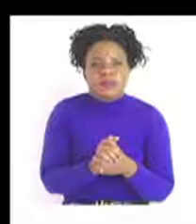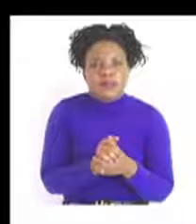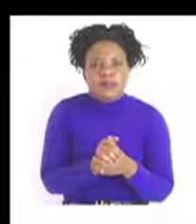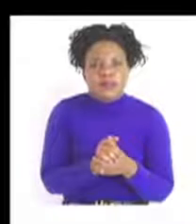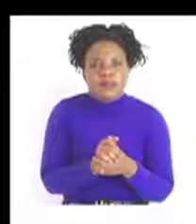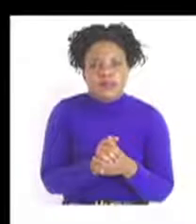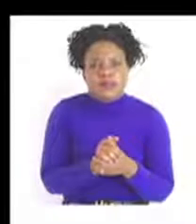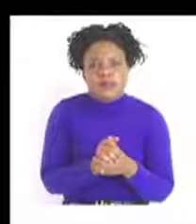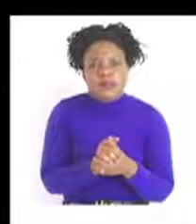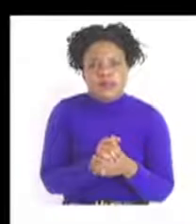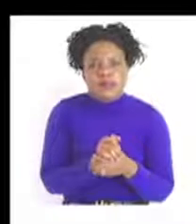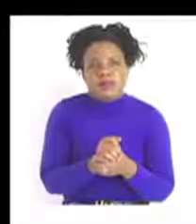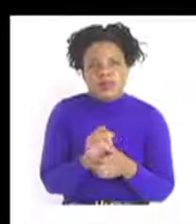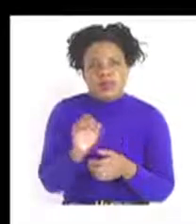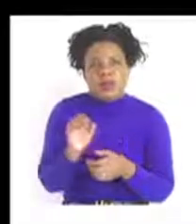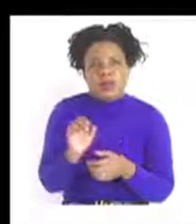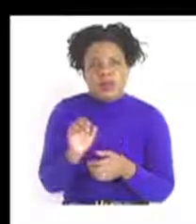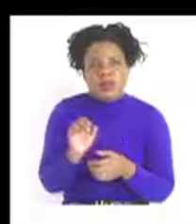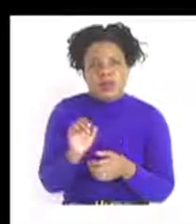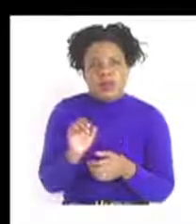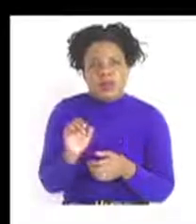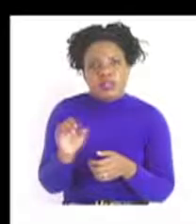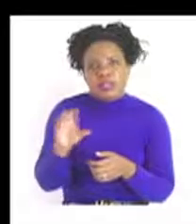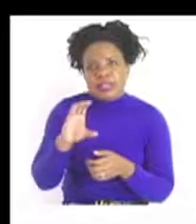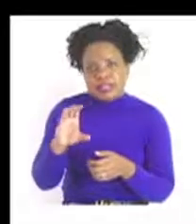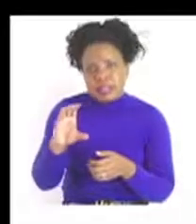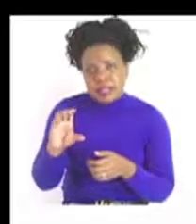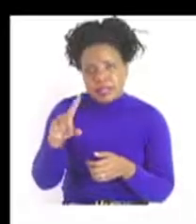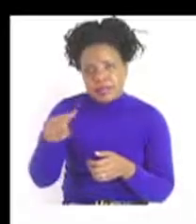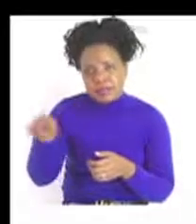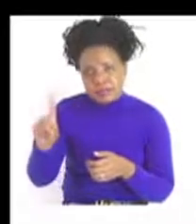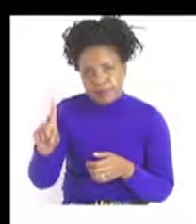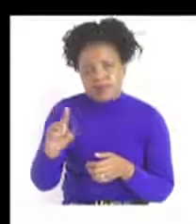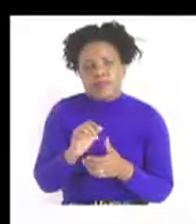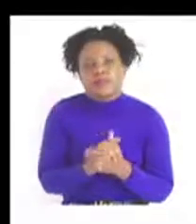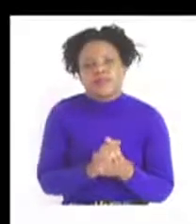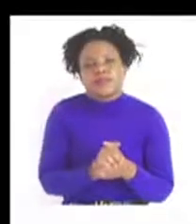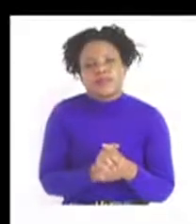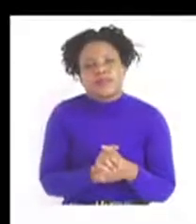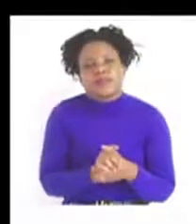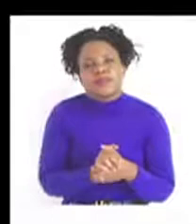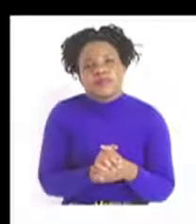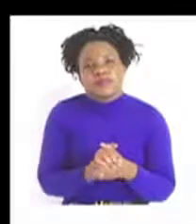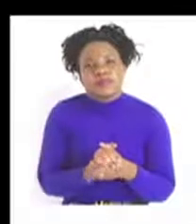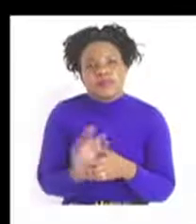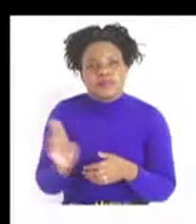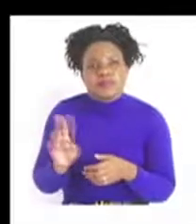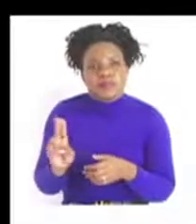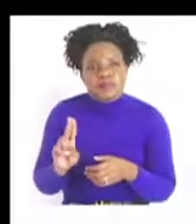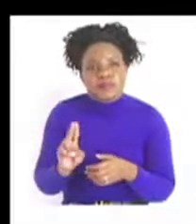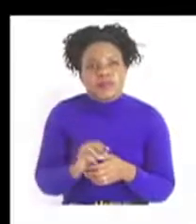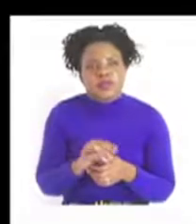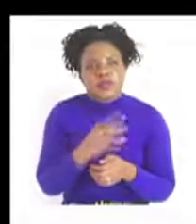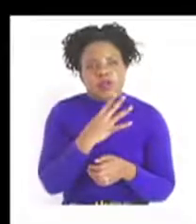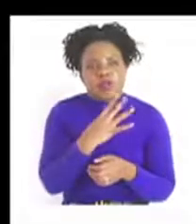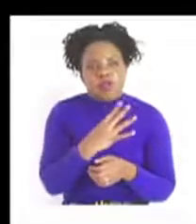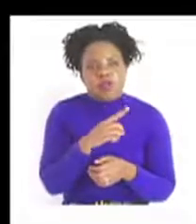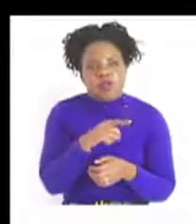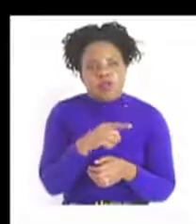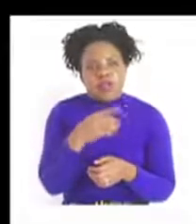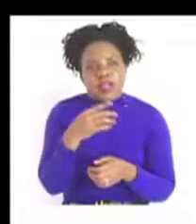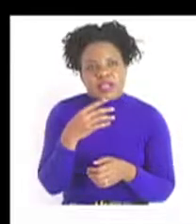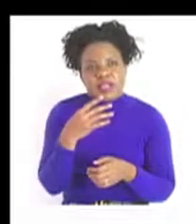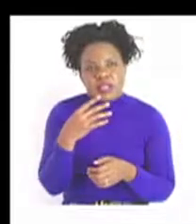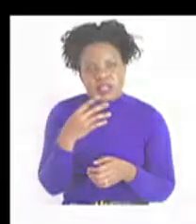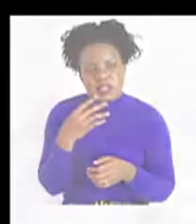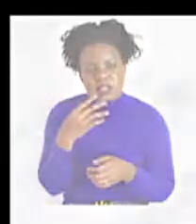The answer is C. It is correct as it is. Now you can do the rest of the exercises on